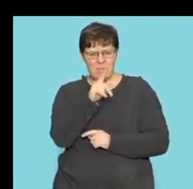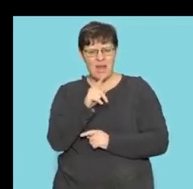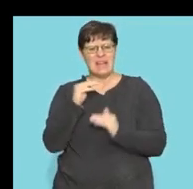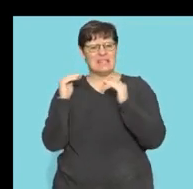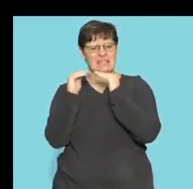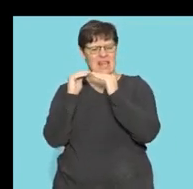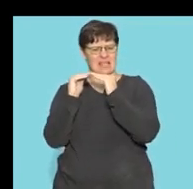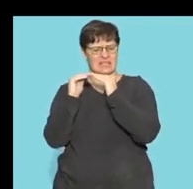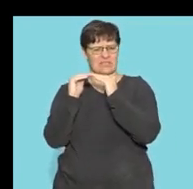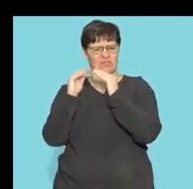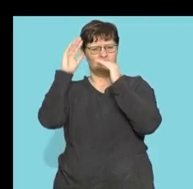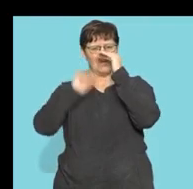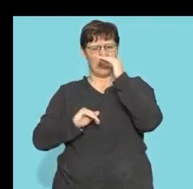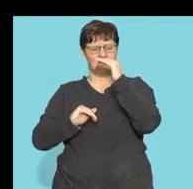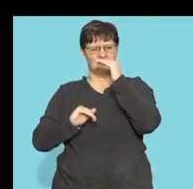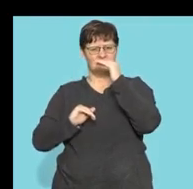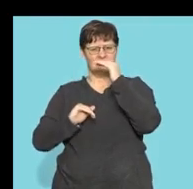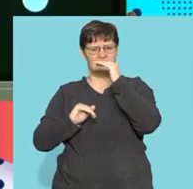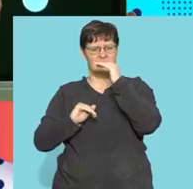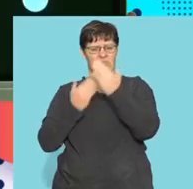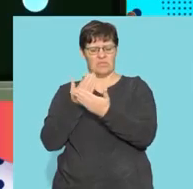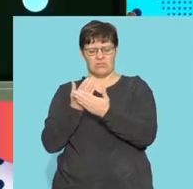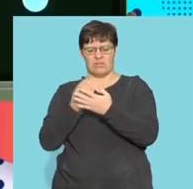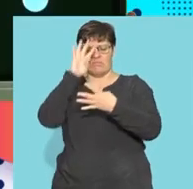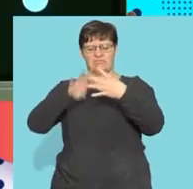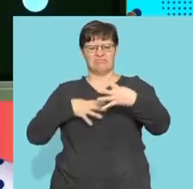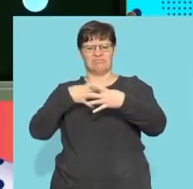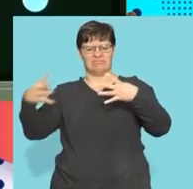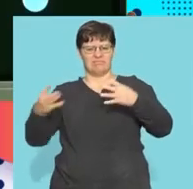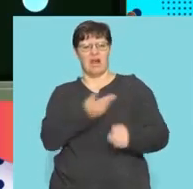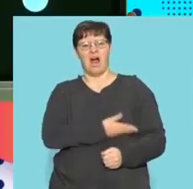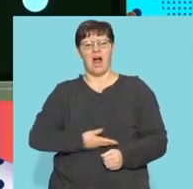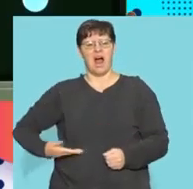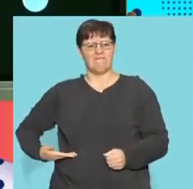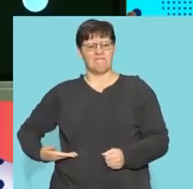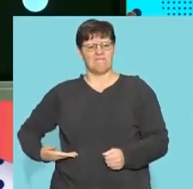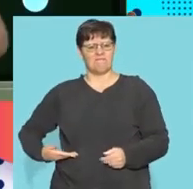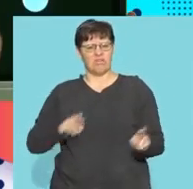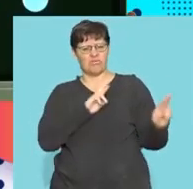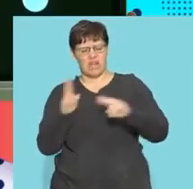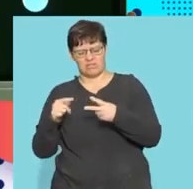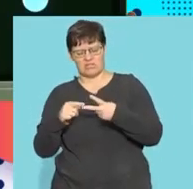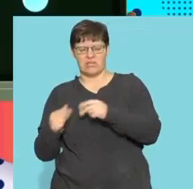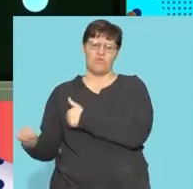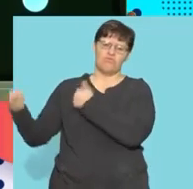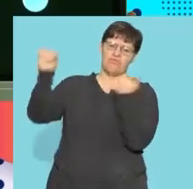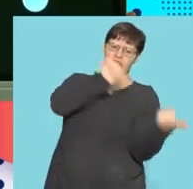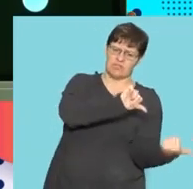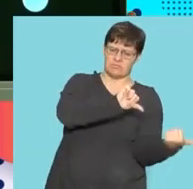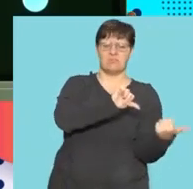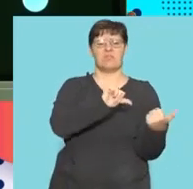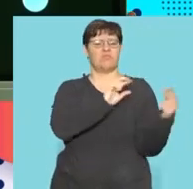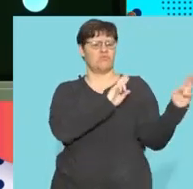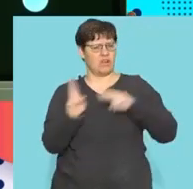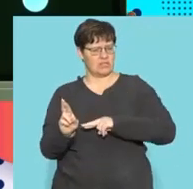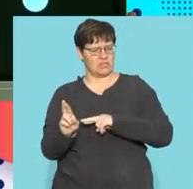remember the standard reduction potential table. It's that table with all of the half reactions, they're reversible reactions. We're going to